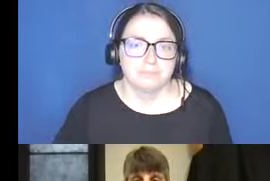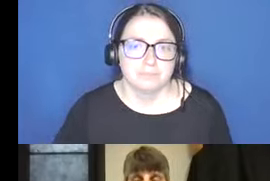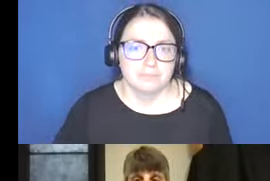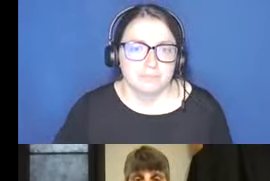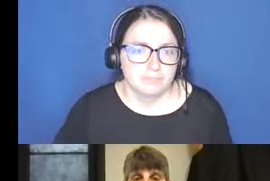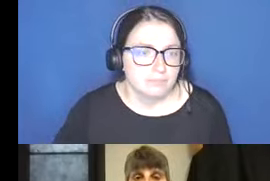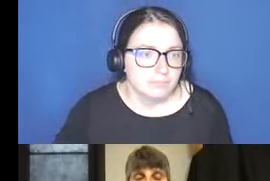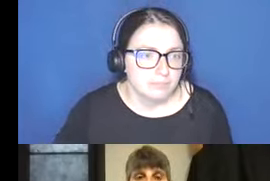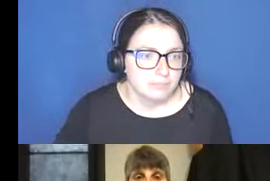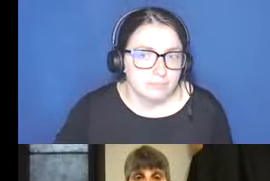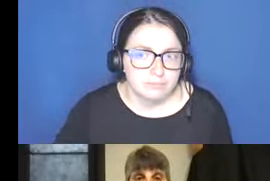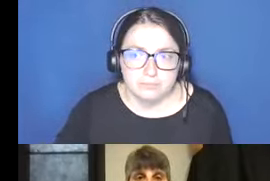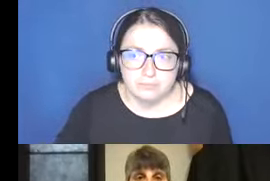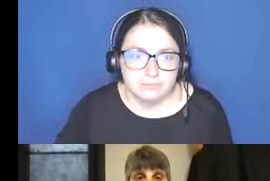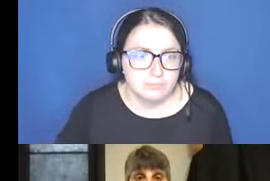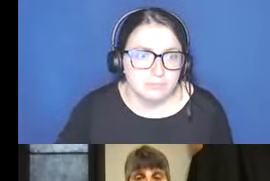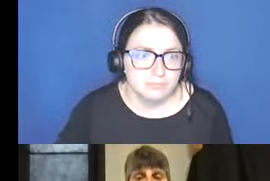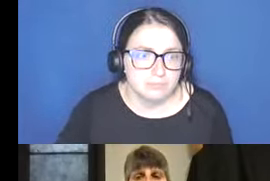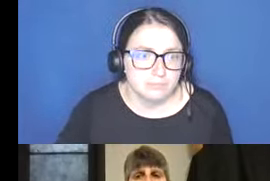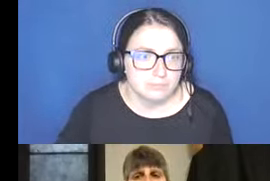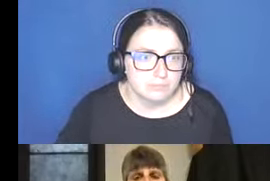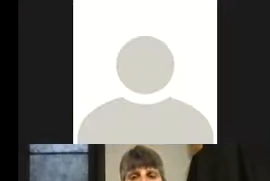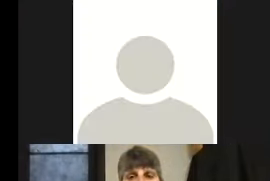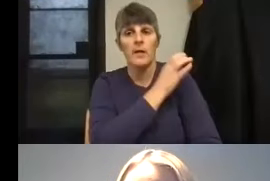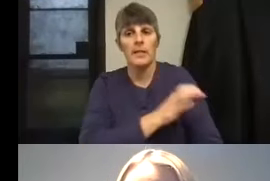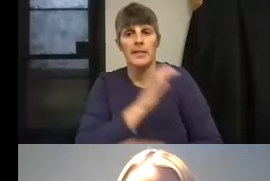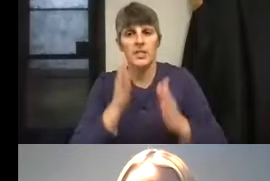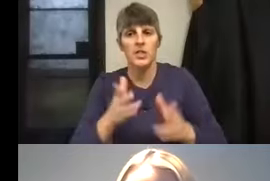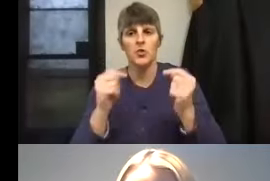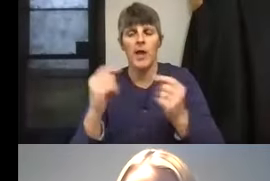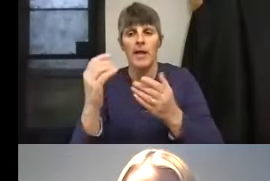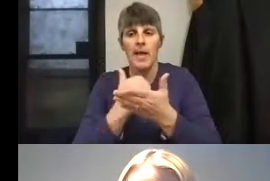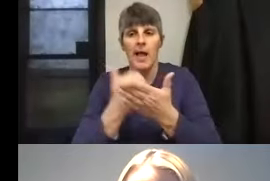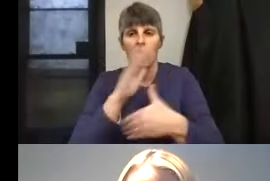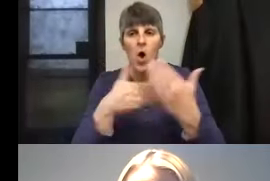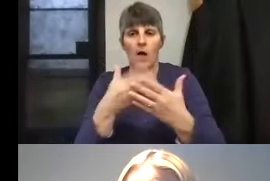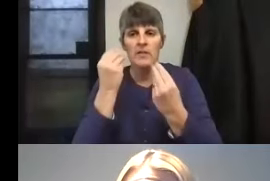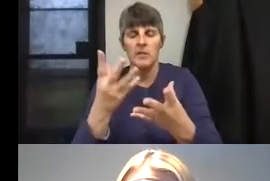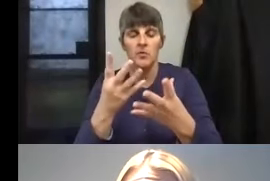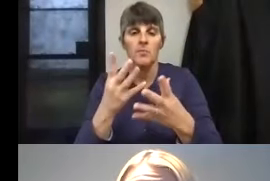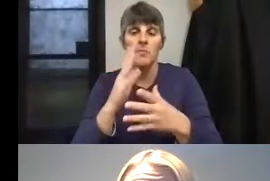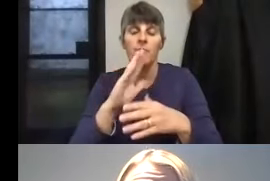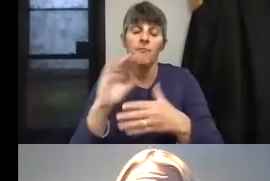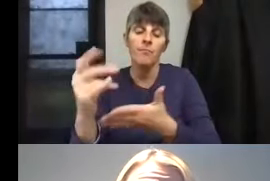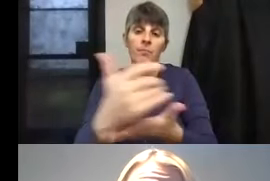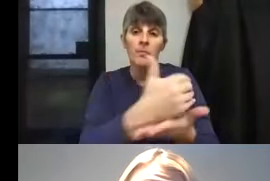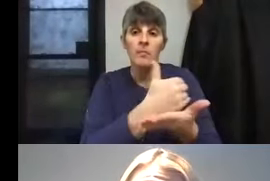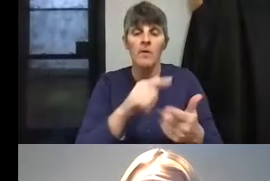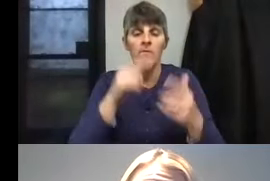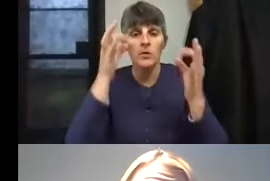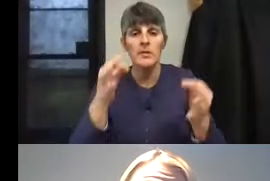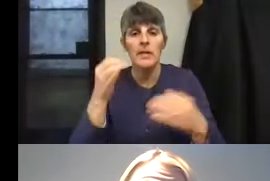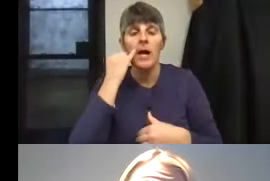slides. So, the clinician is trying to gather all of this information all together to determine